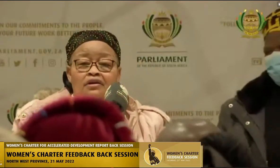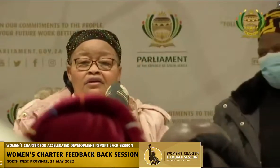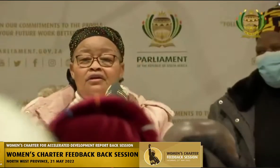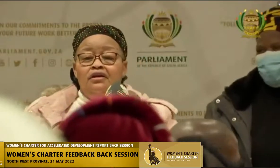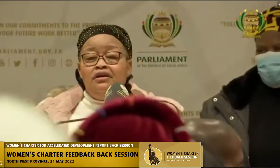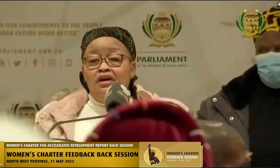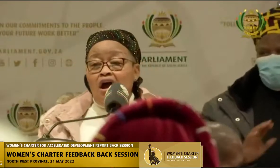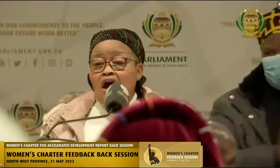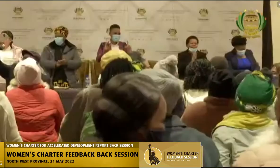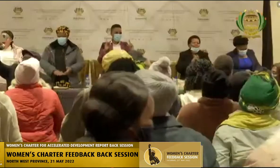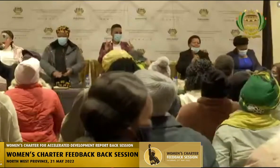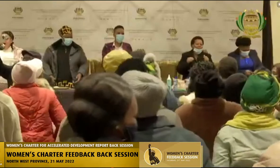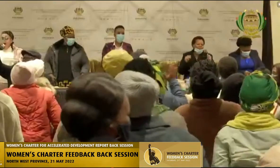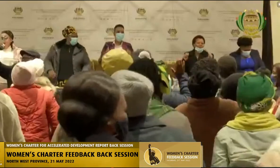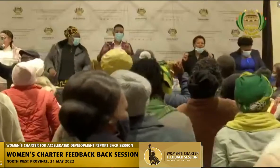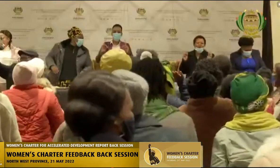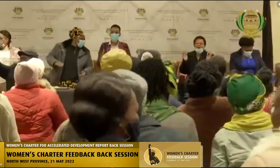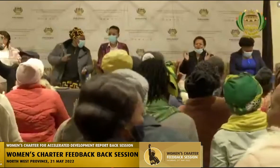he